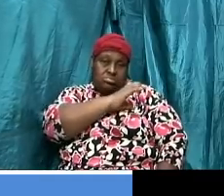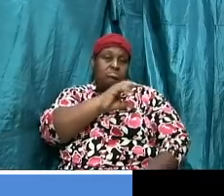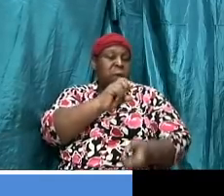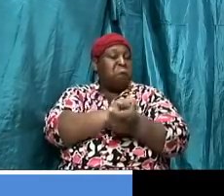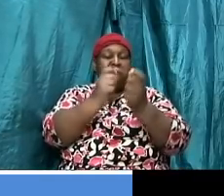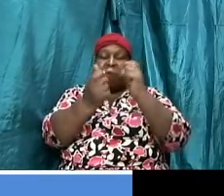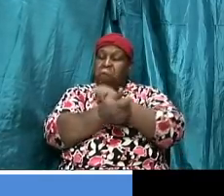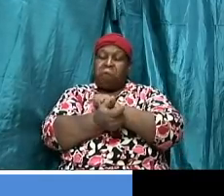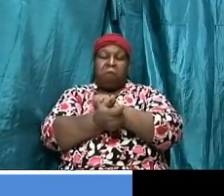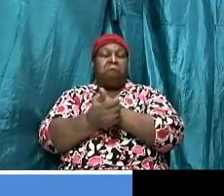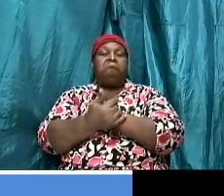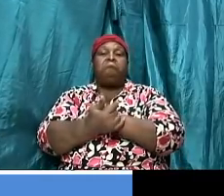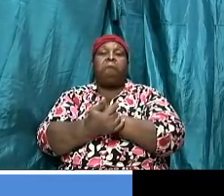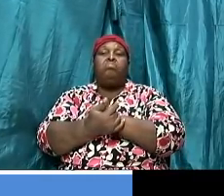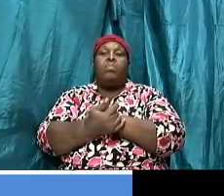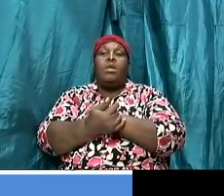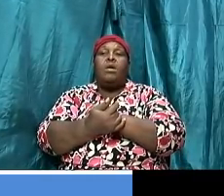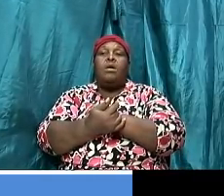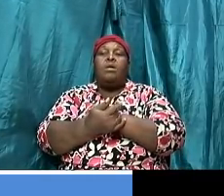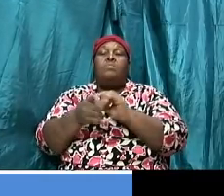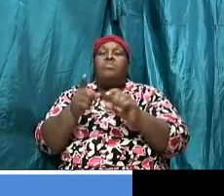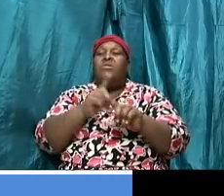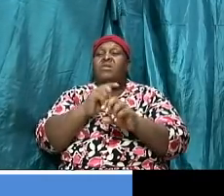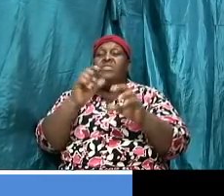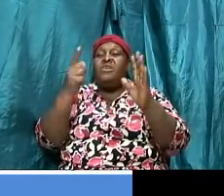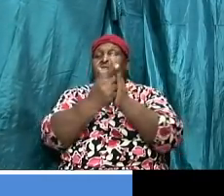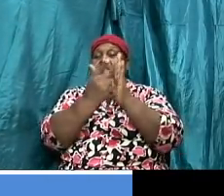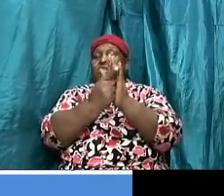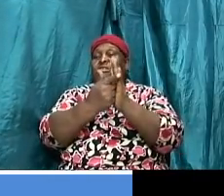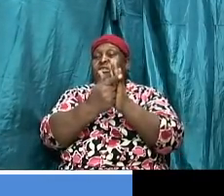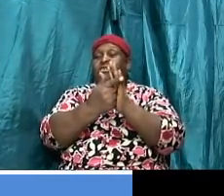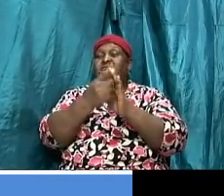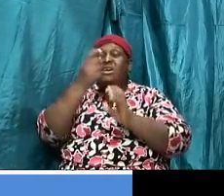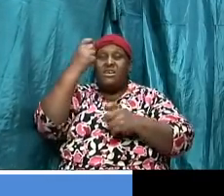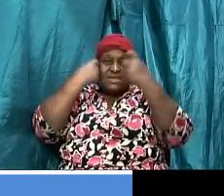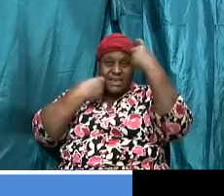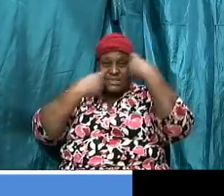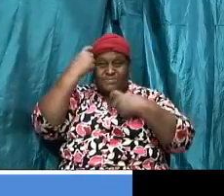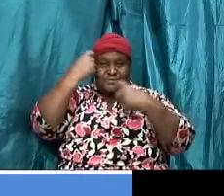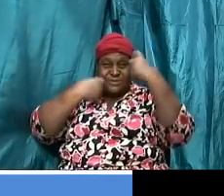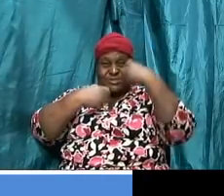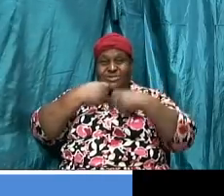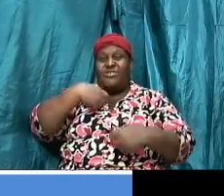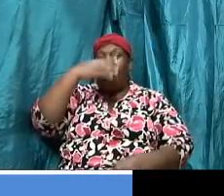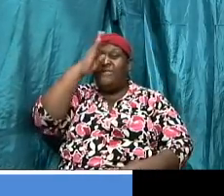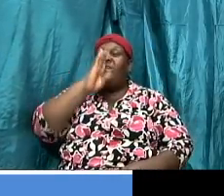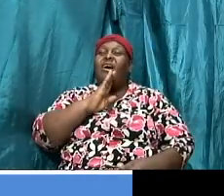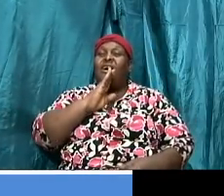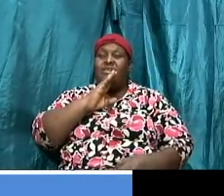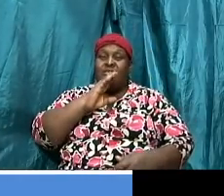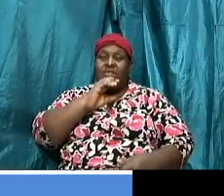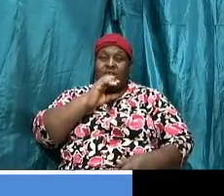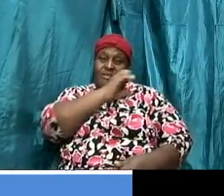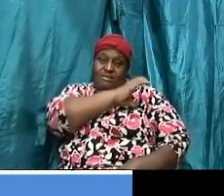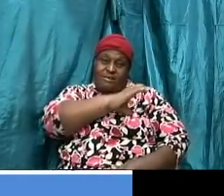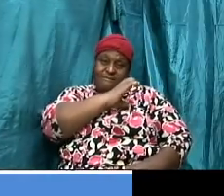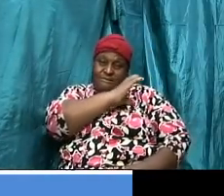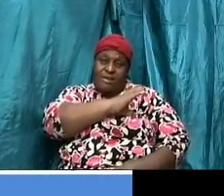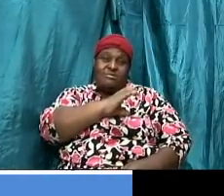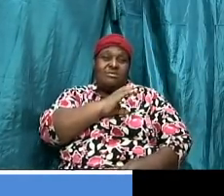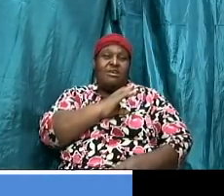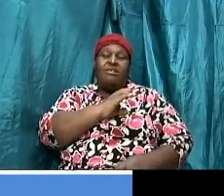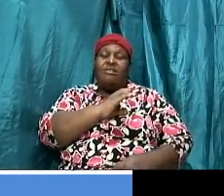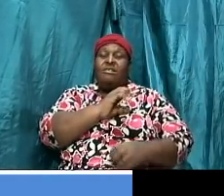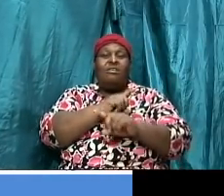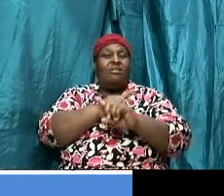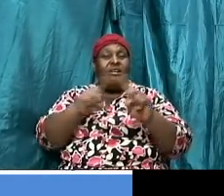we'll move there. But the laws is an expression of God's character. It is therefore an unchanging moral standard. It doesn't change because God